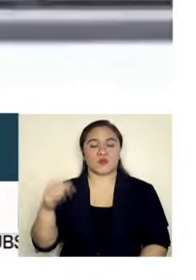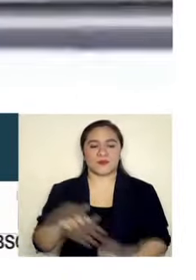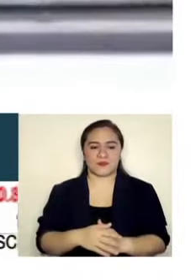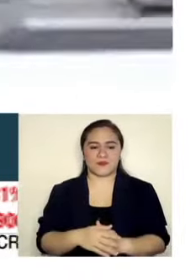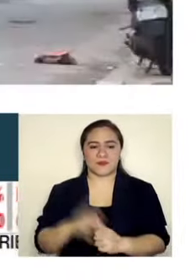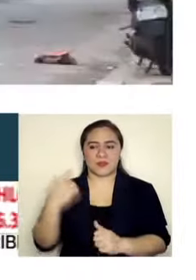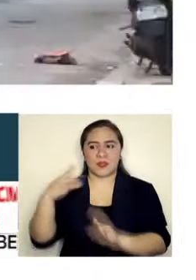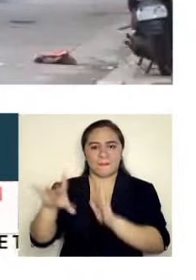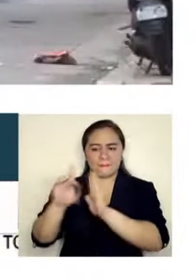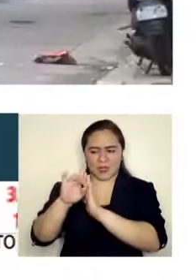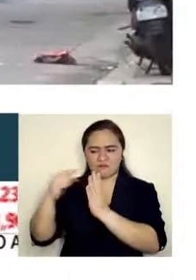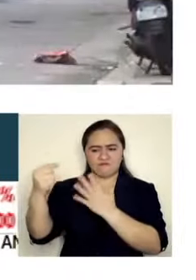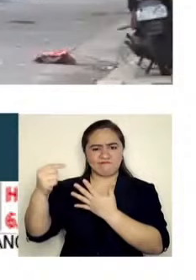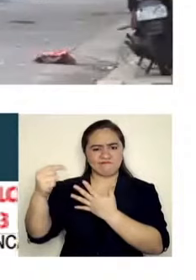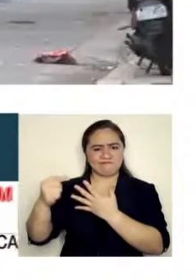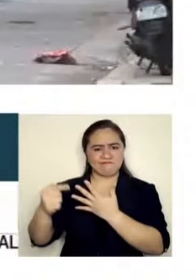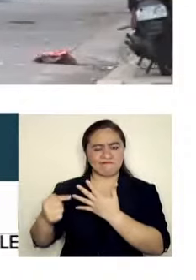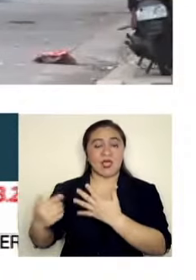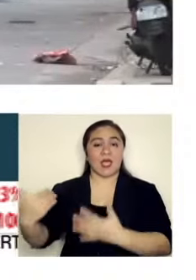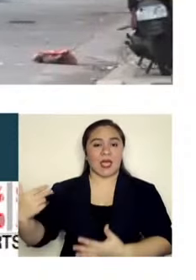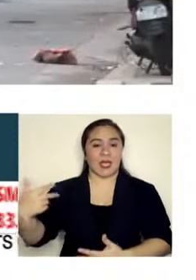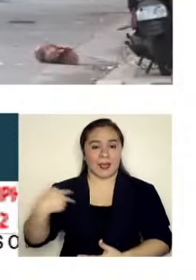na. However, the problem with